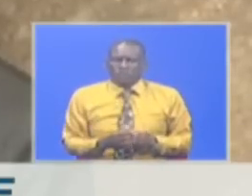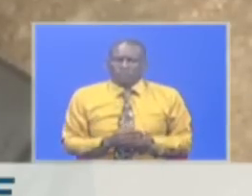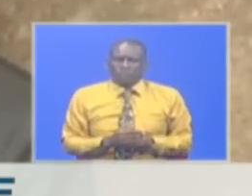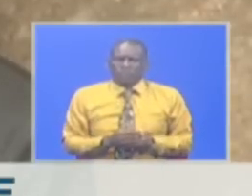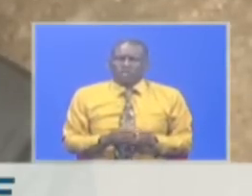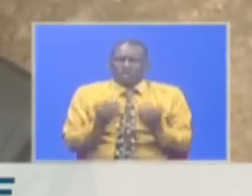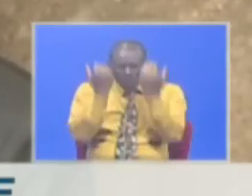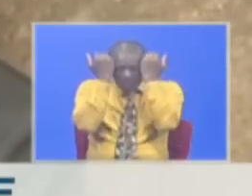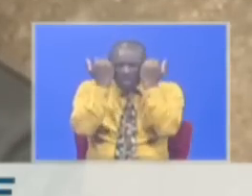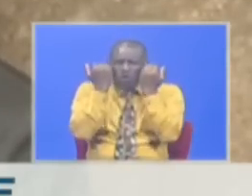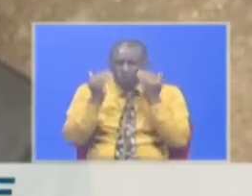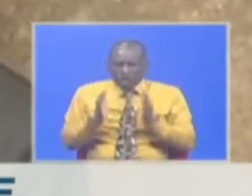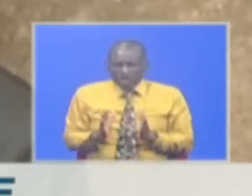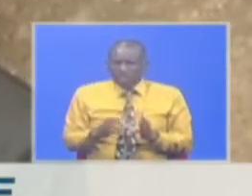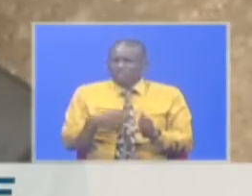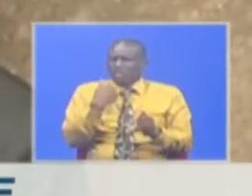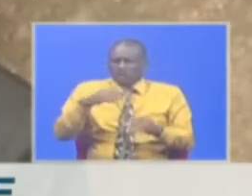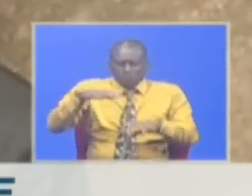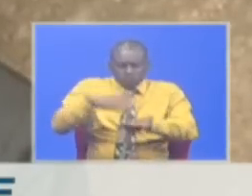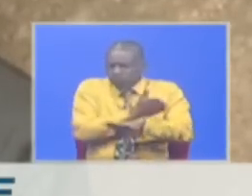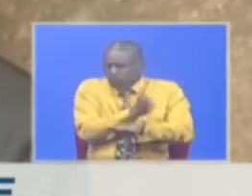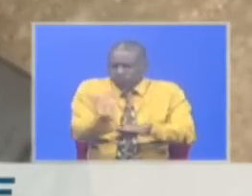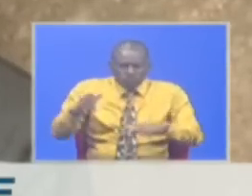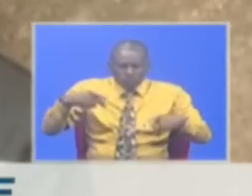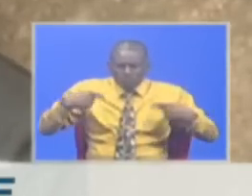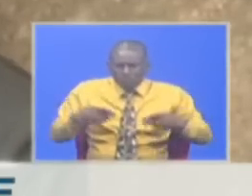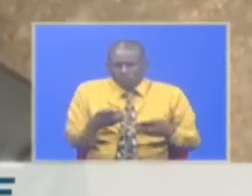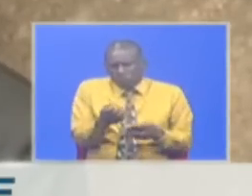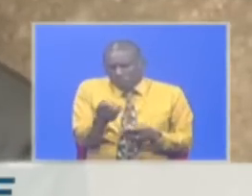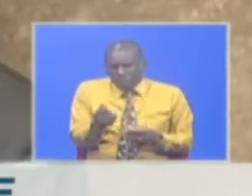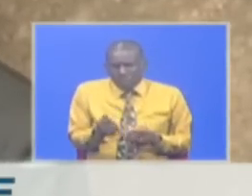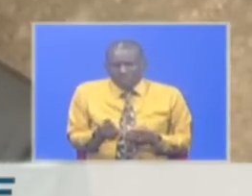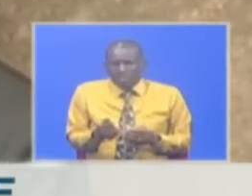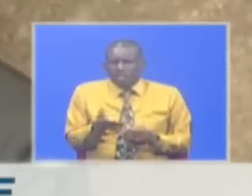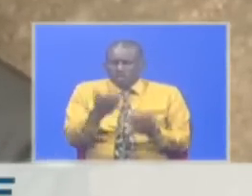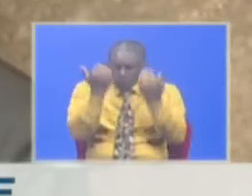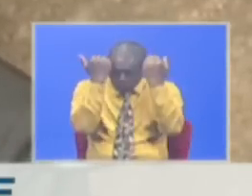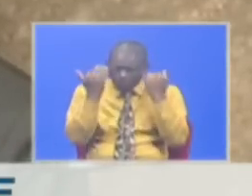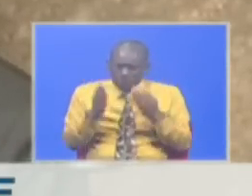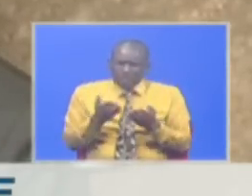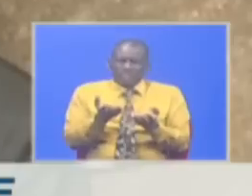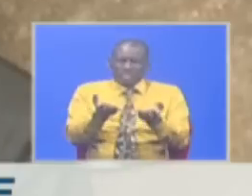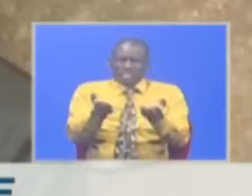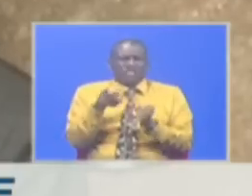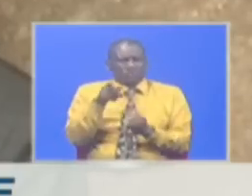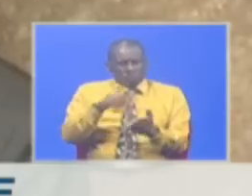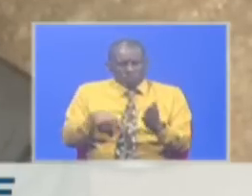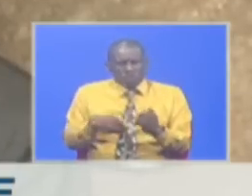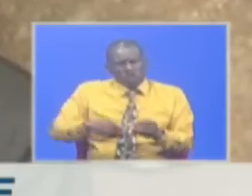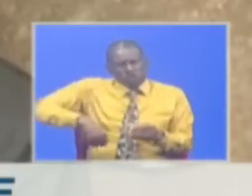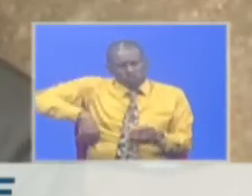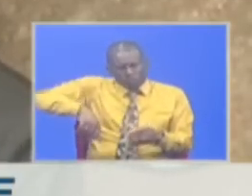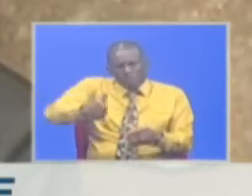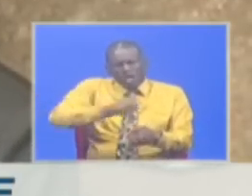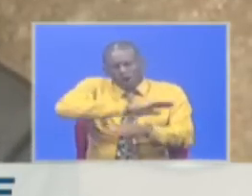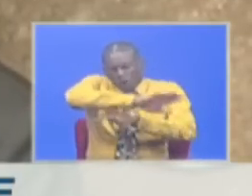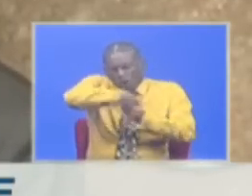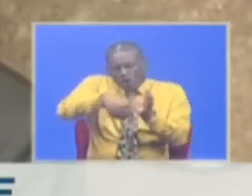Mawakili ambao wanakoni watu inastahili walipe pesa hiyo ambao walikoni